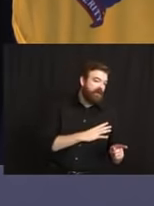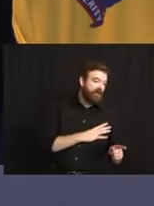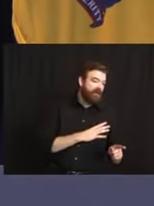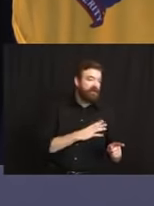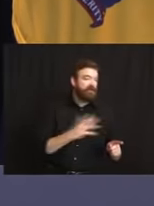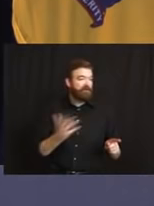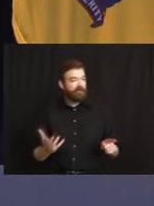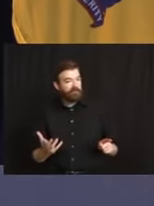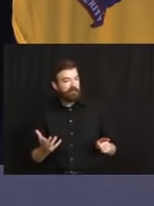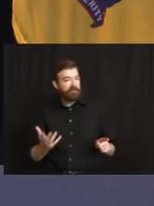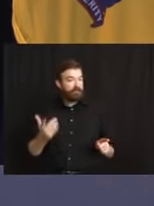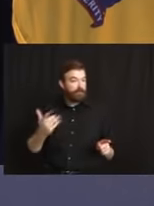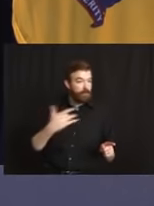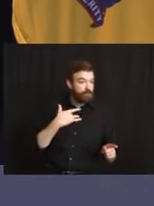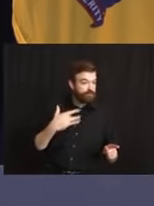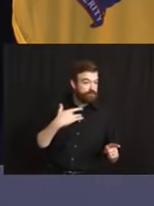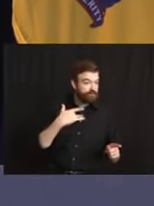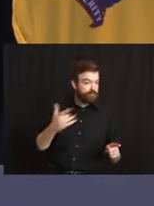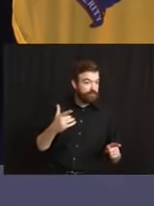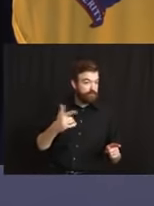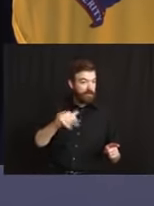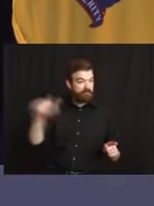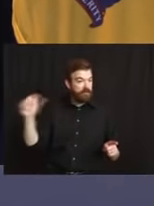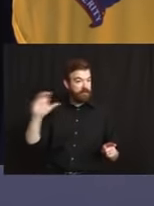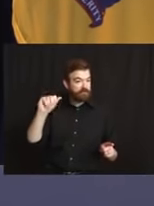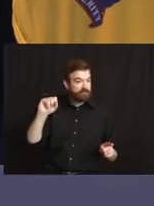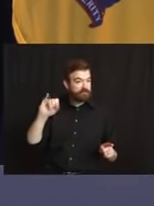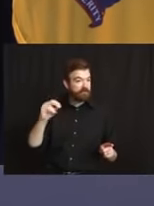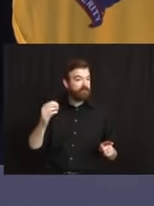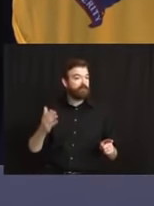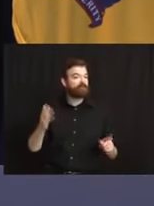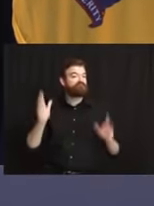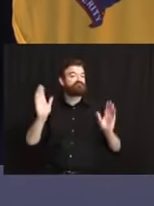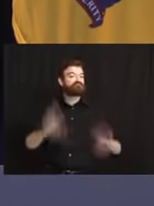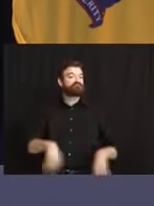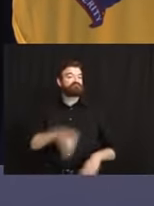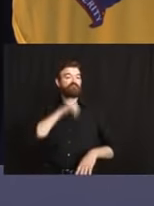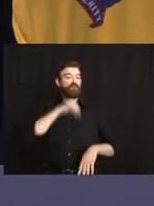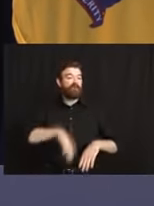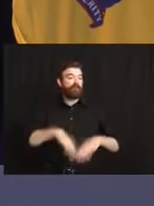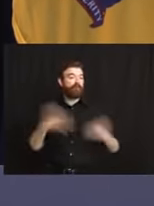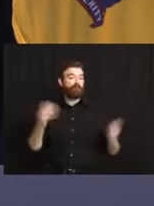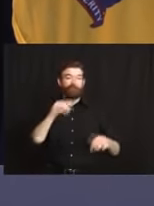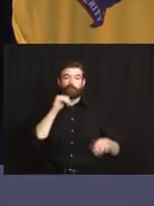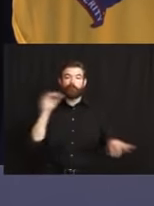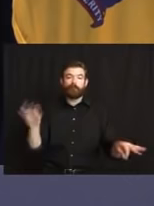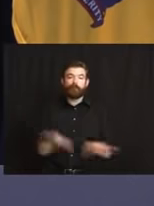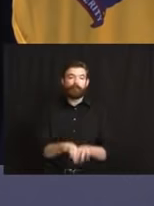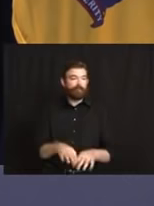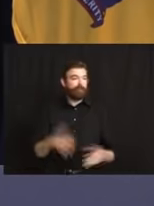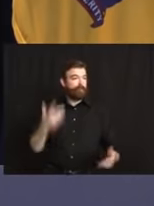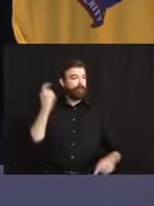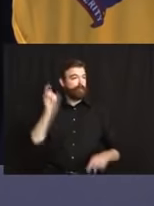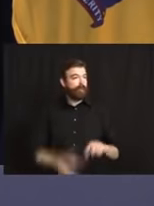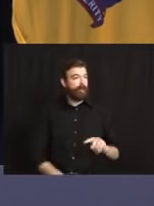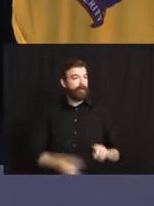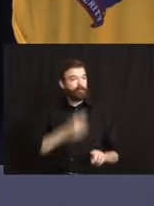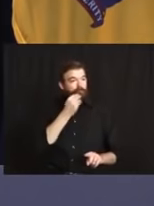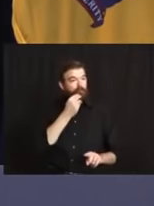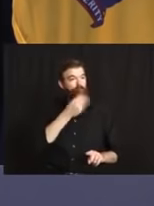other casinos may not decide to open because it's just too restrictive and people are not going to go for